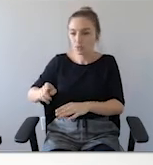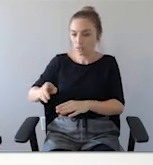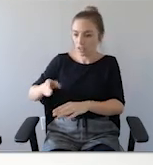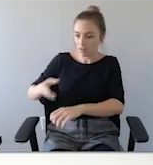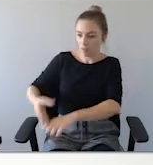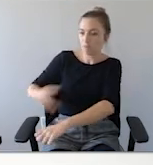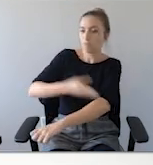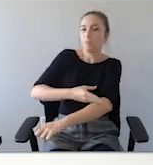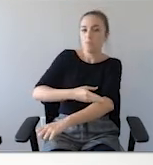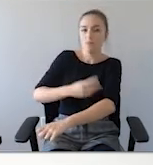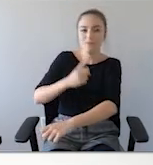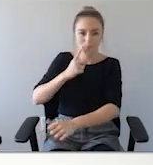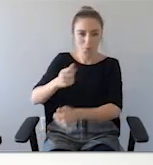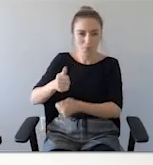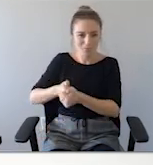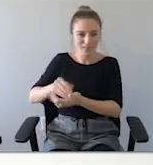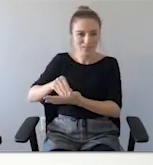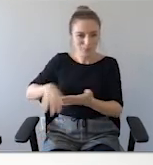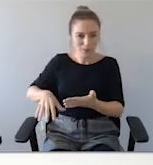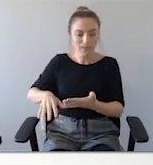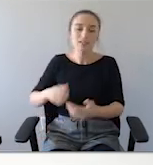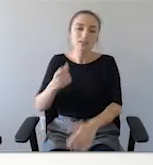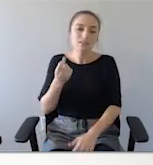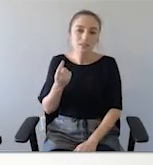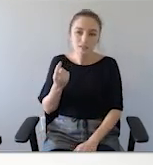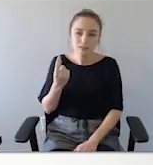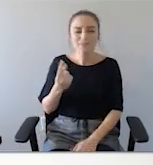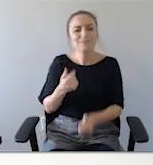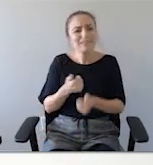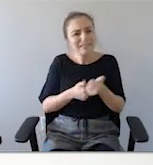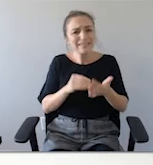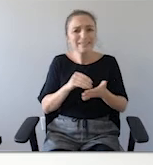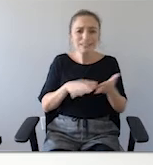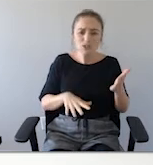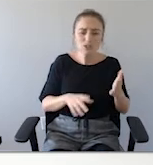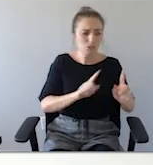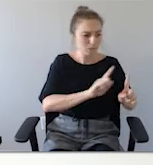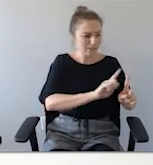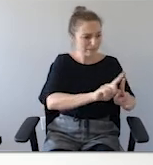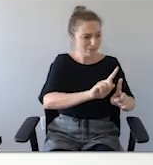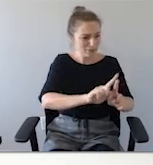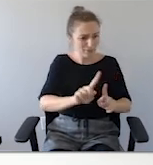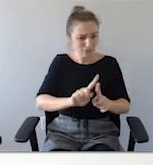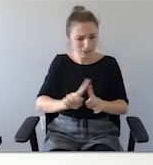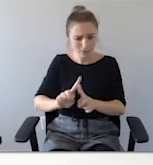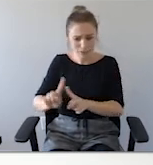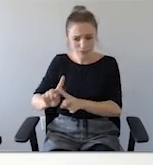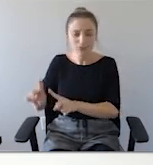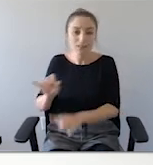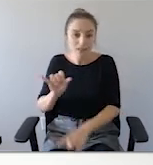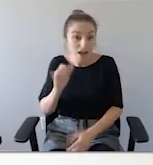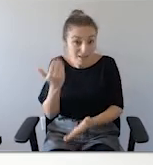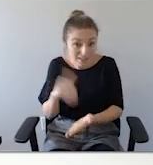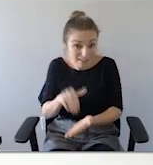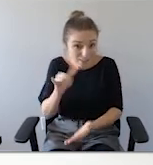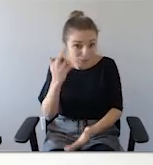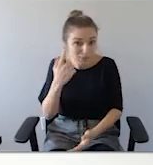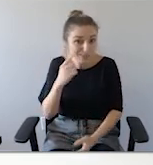in here representing a student, your student's different. There are no two kids. That's why there's an I in the IEP, because no two kids are the